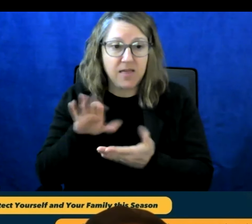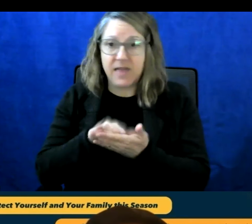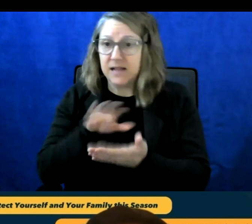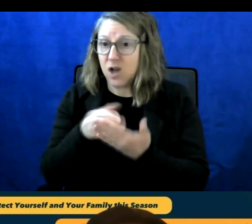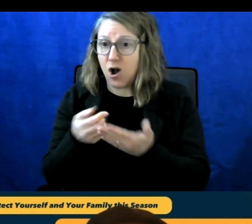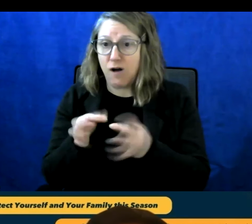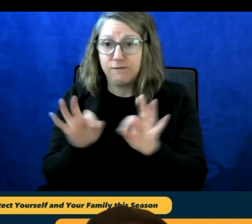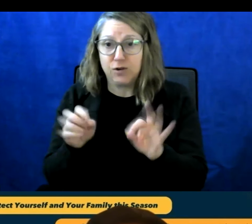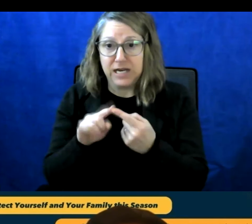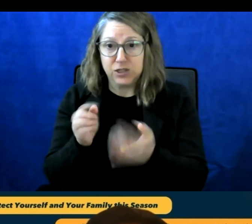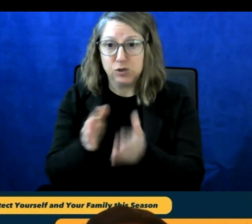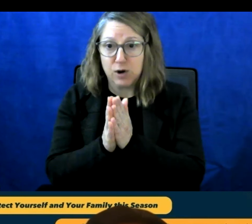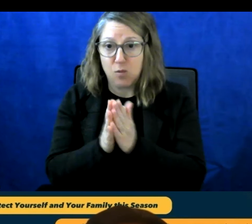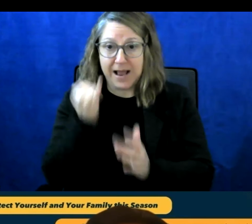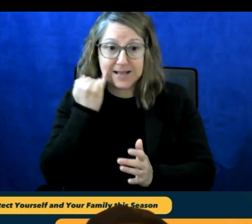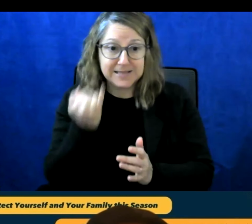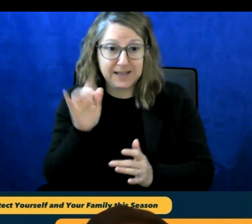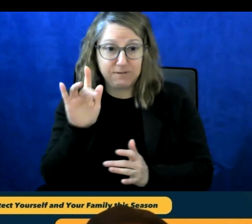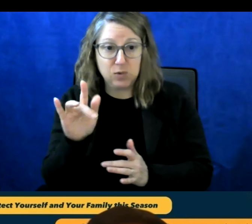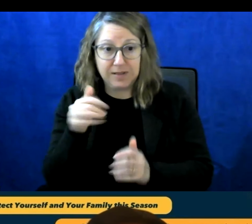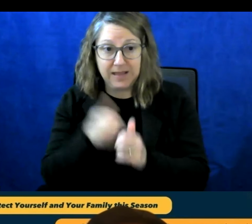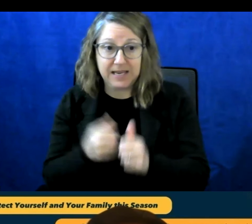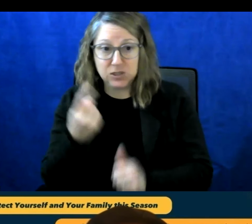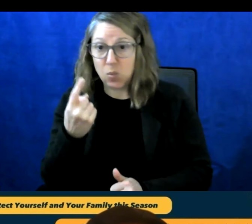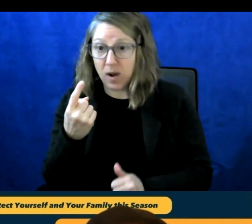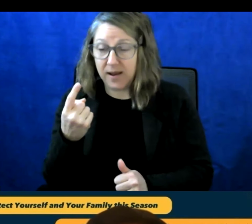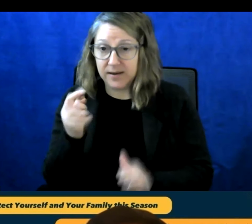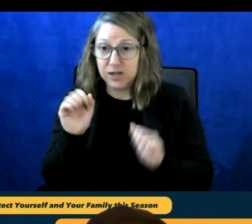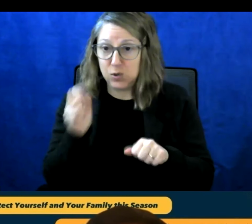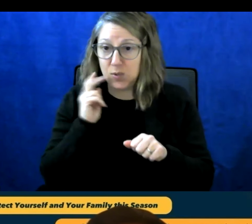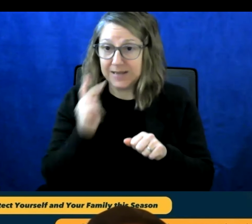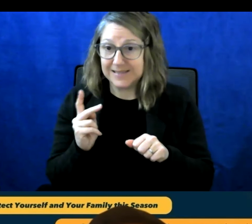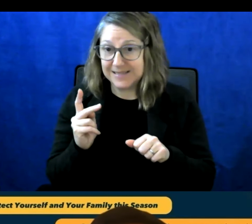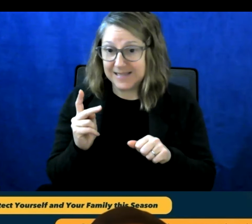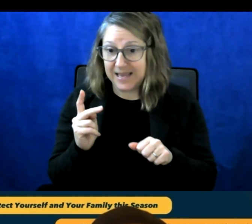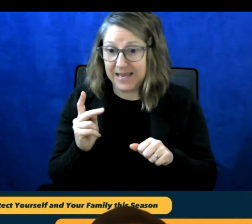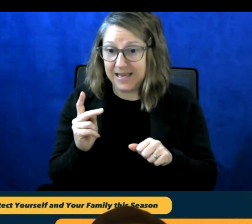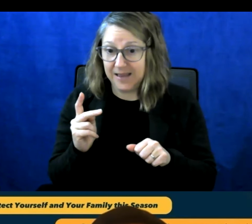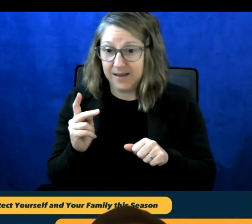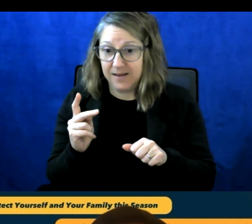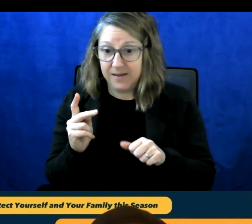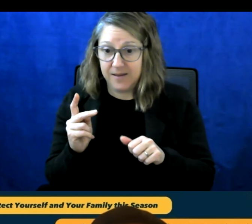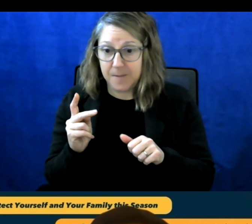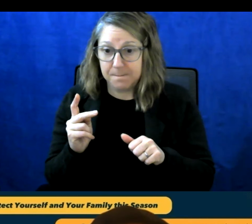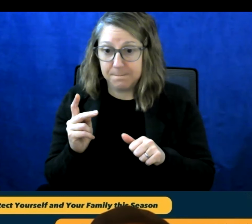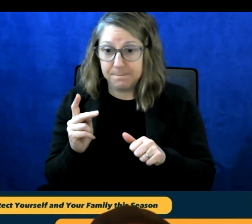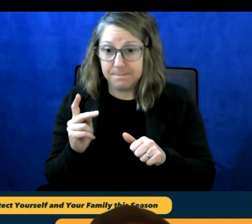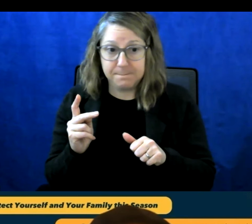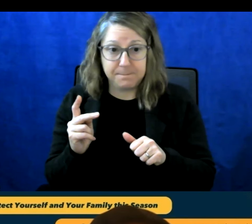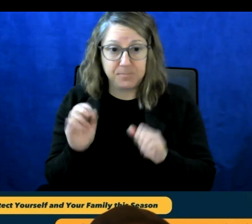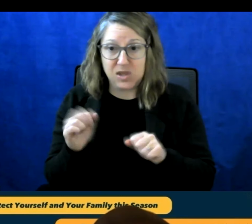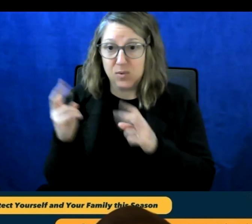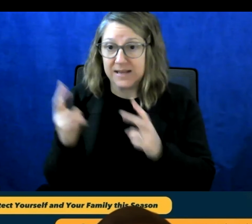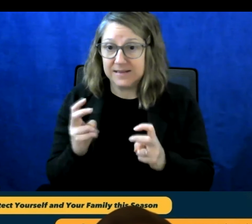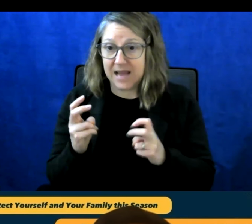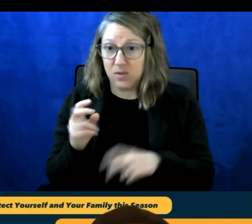request. If you click on each one, you can see that you can download the file if you'd like